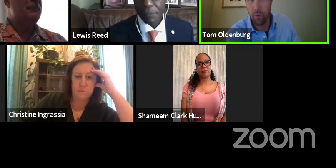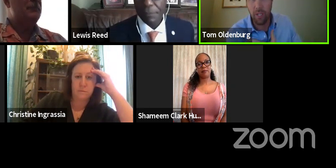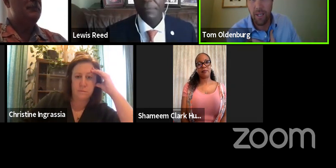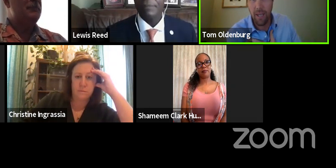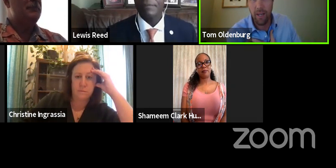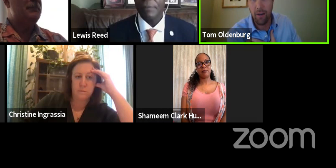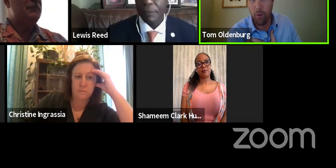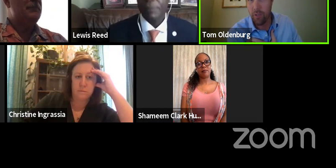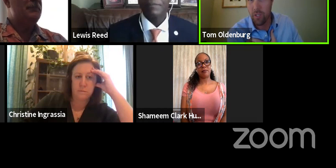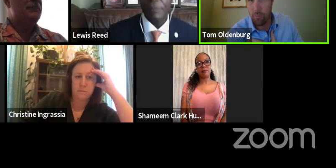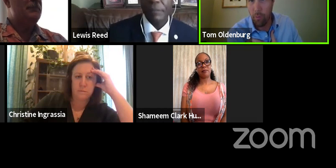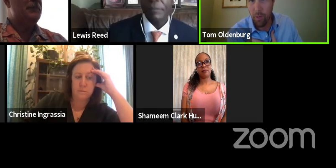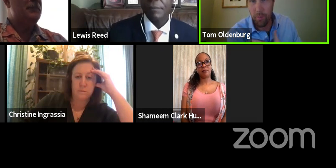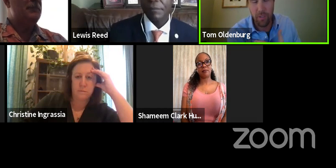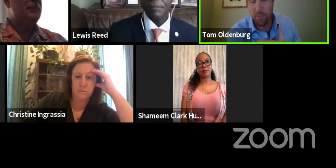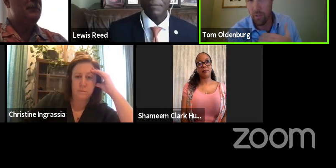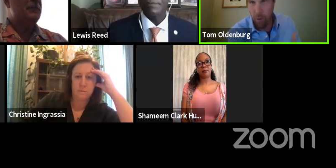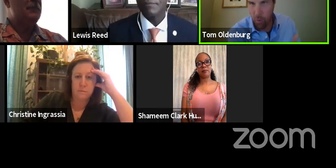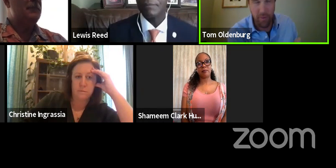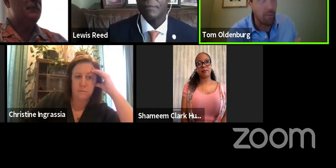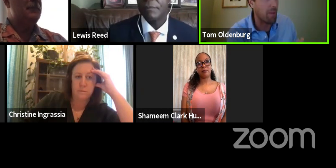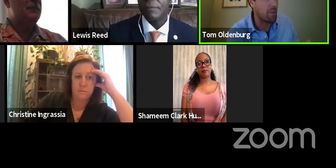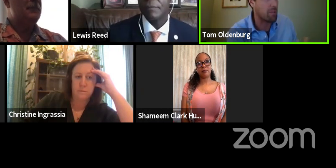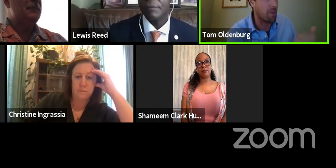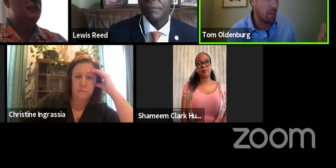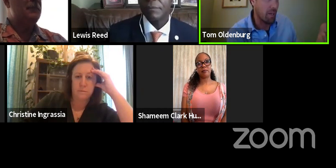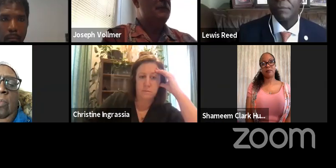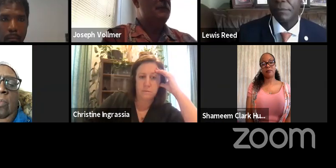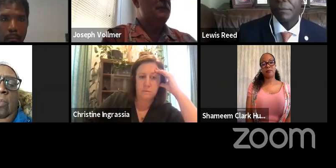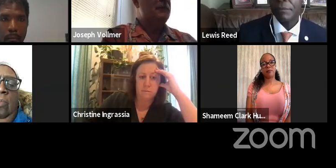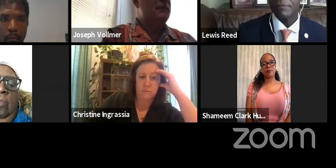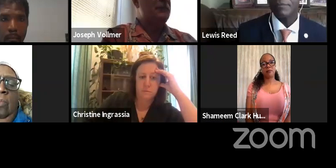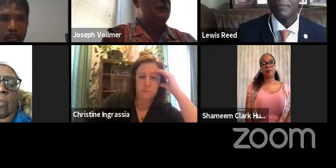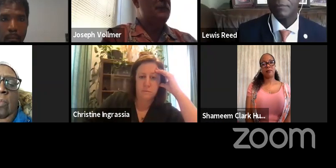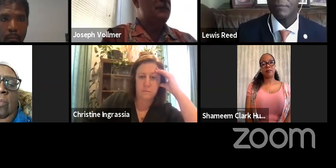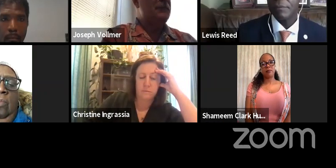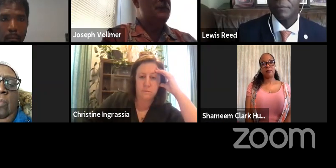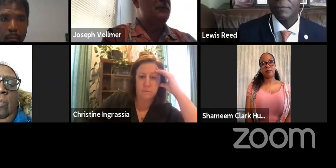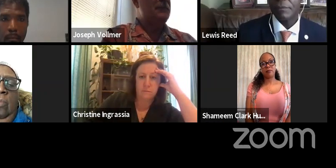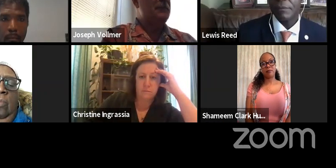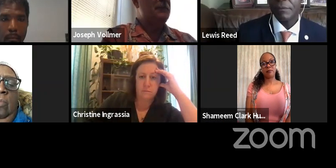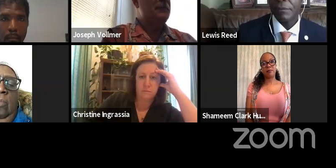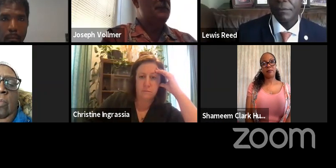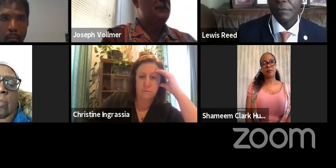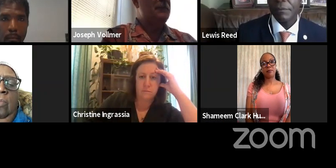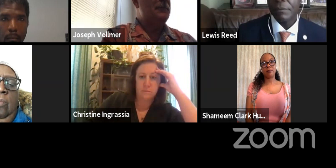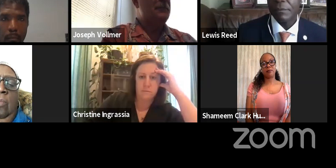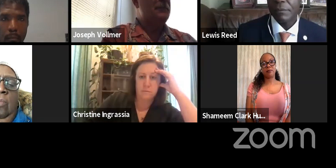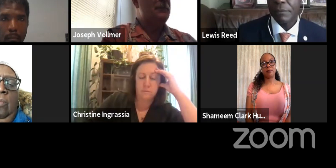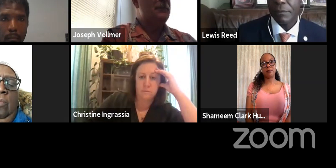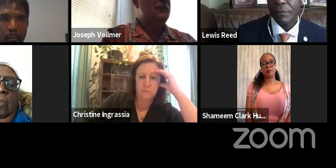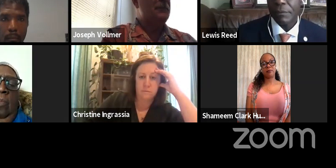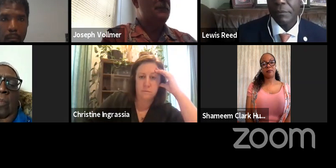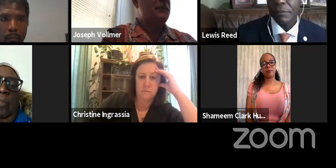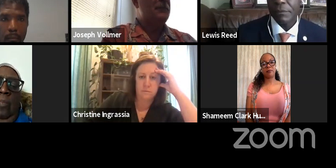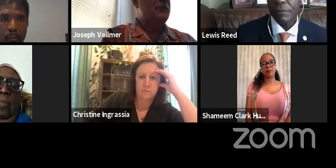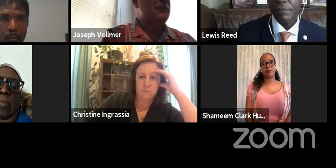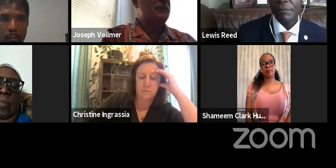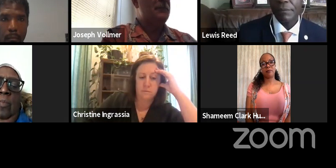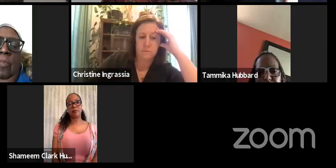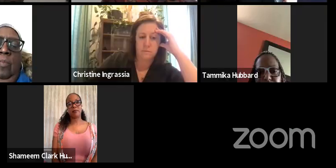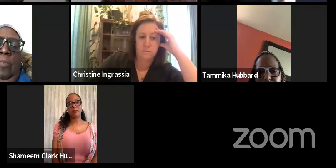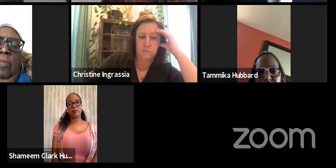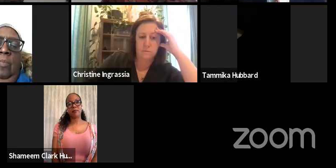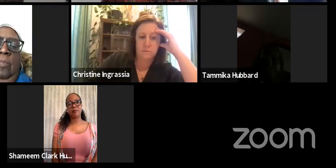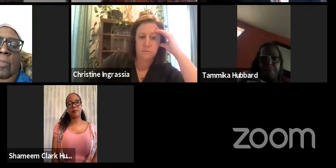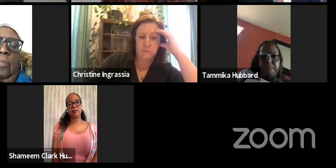want to notate that. I don't know if it's appropriate. We can certainly vote on the amendments, but I do feel like the board bill, the body of the board bill needs to be changed,